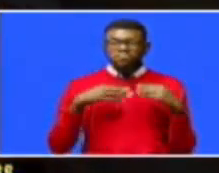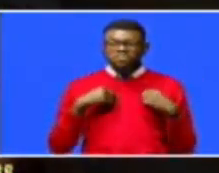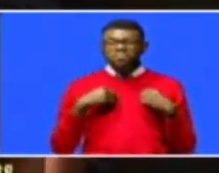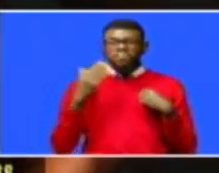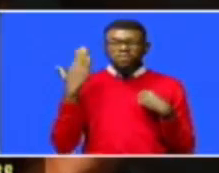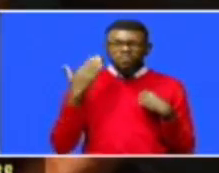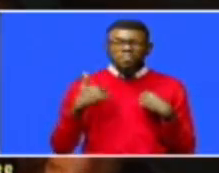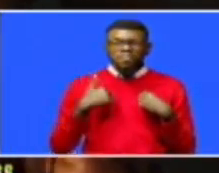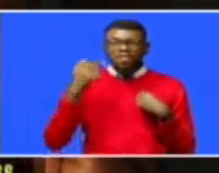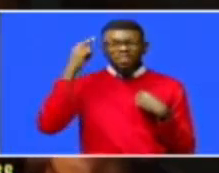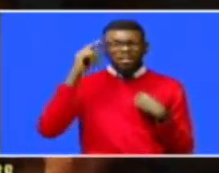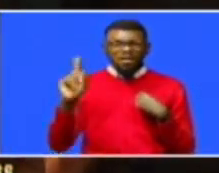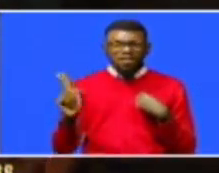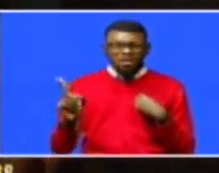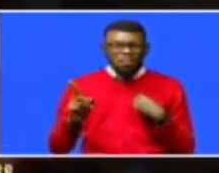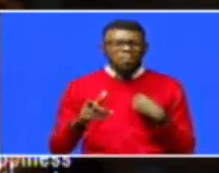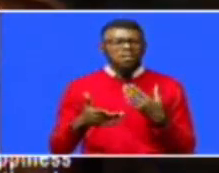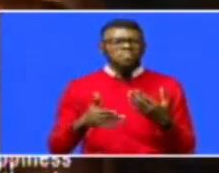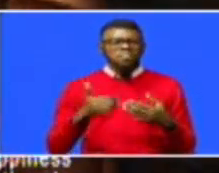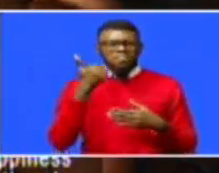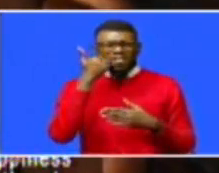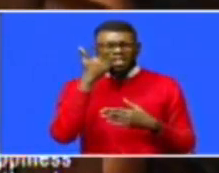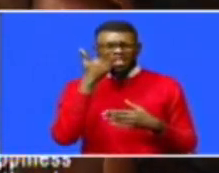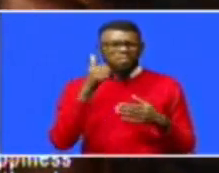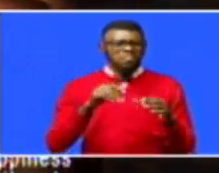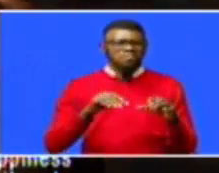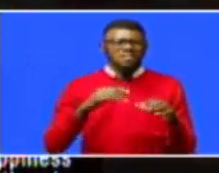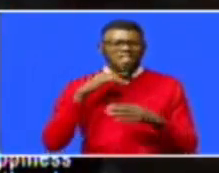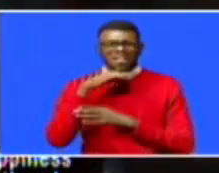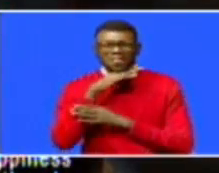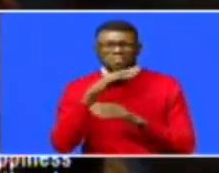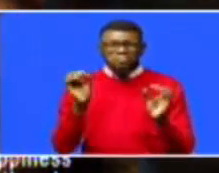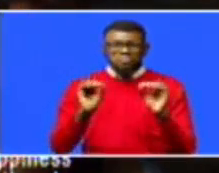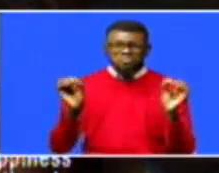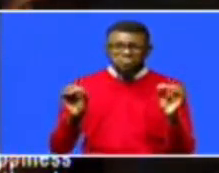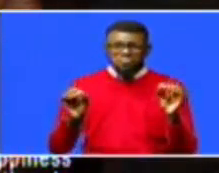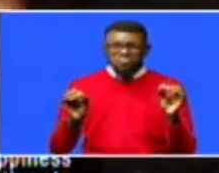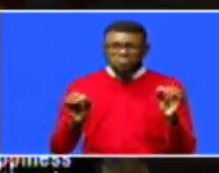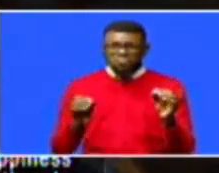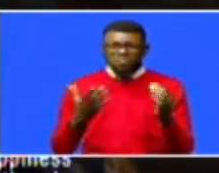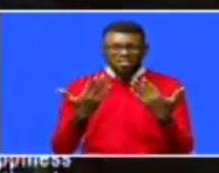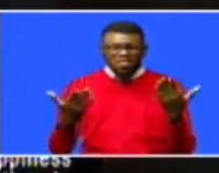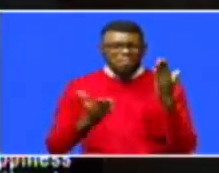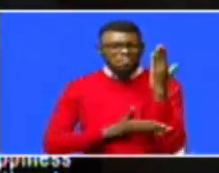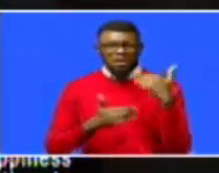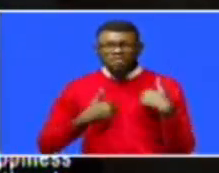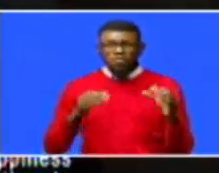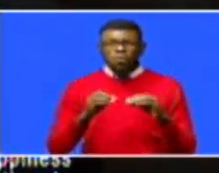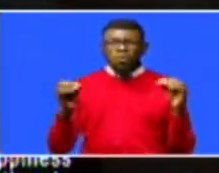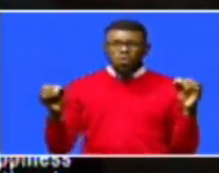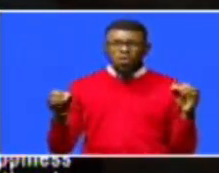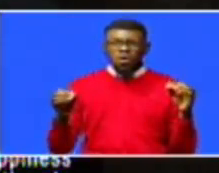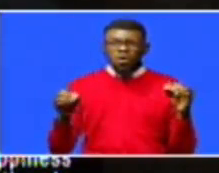Nilikuwa anasema ati Nairobi hakuna matope, hakuna uchafu, hakuna kitu takataka. Tunatembea tu juu